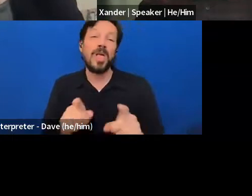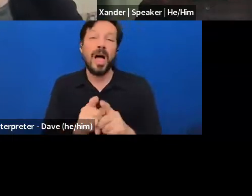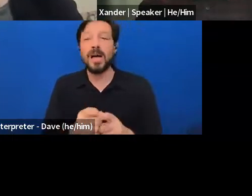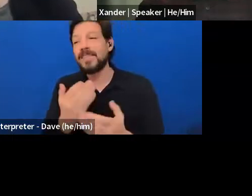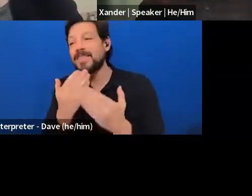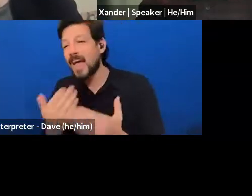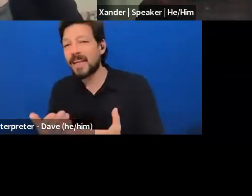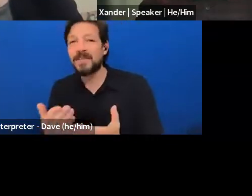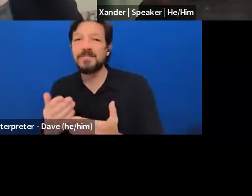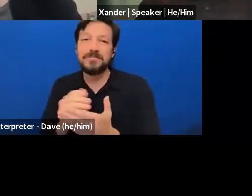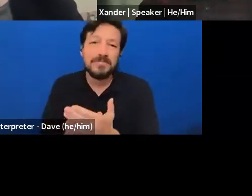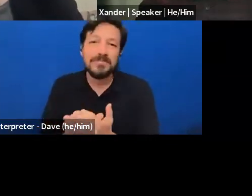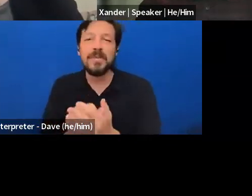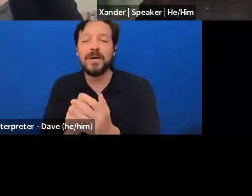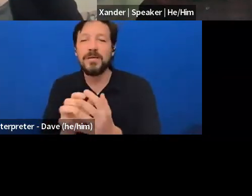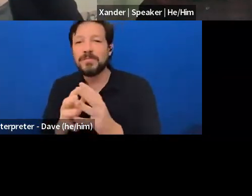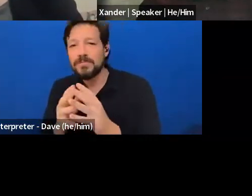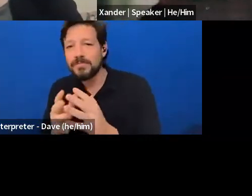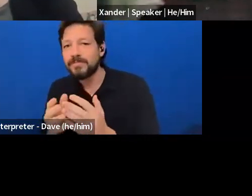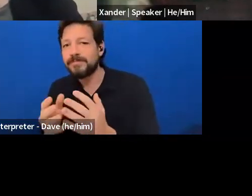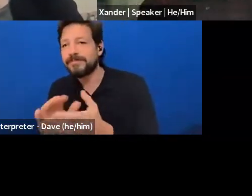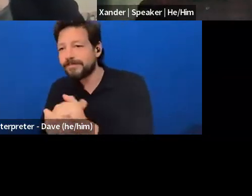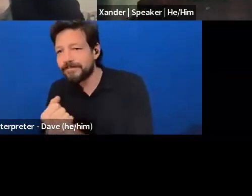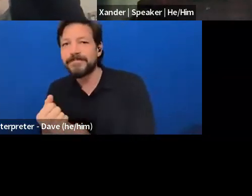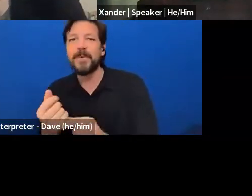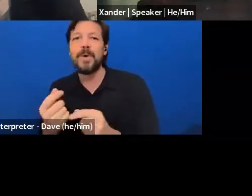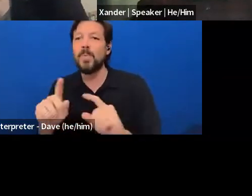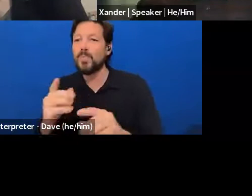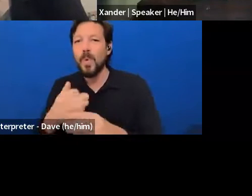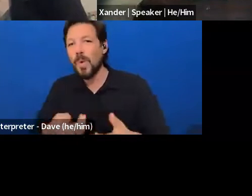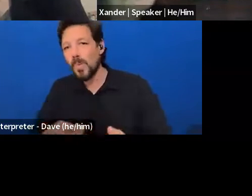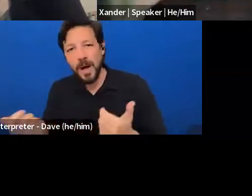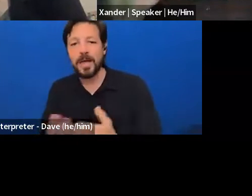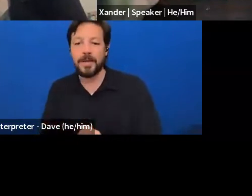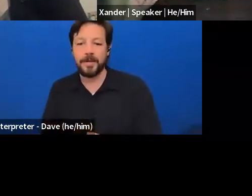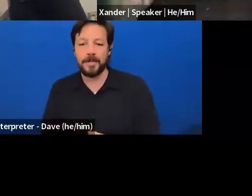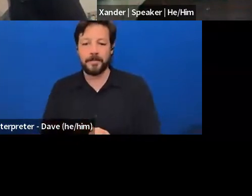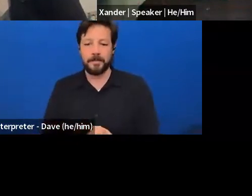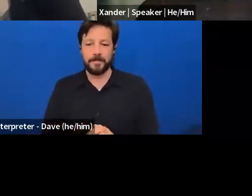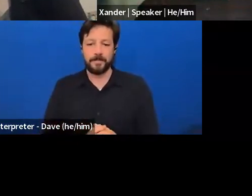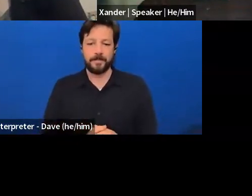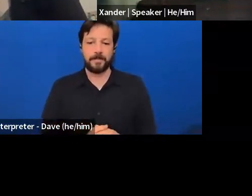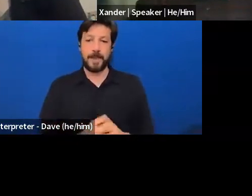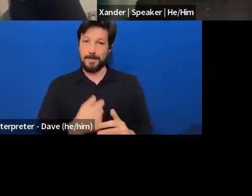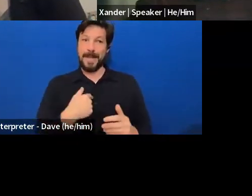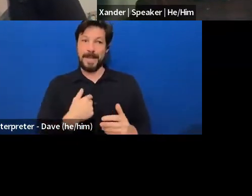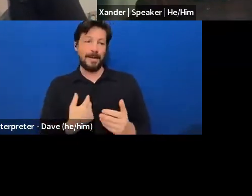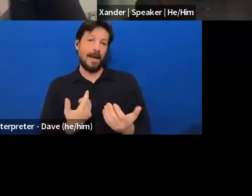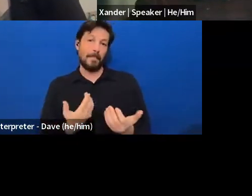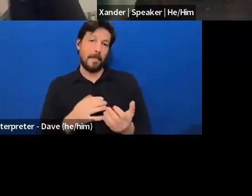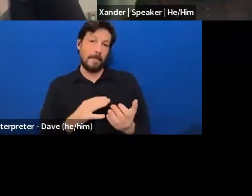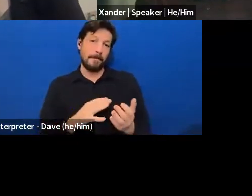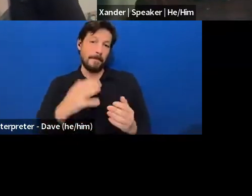what went well. One of the lessons that I've absolutely learned as a parent is the need to recognize